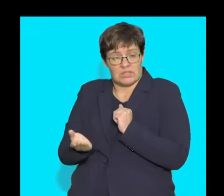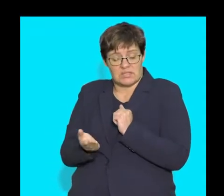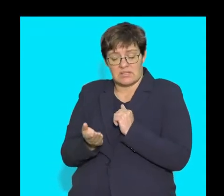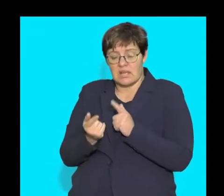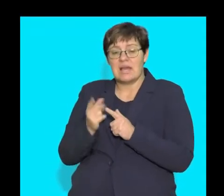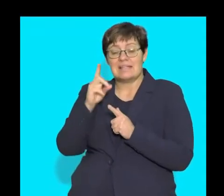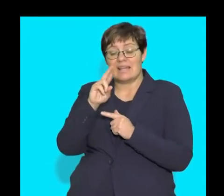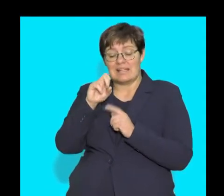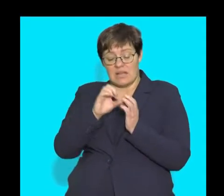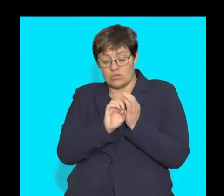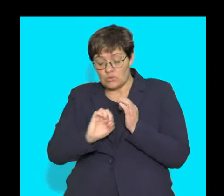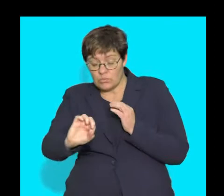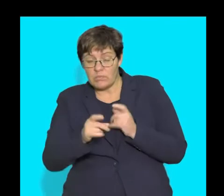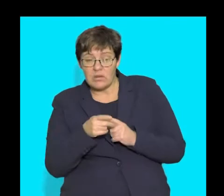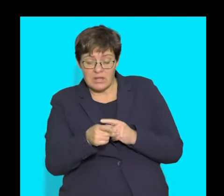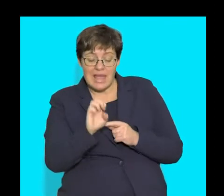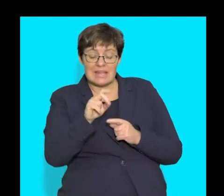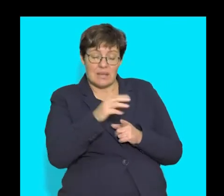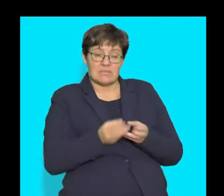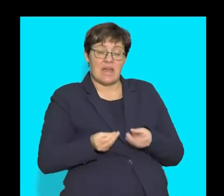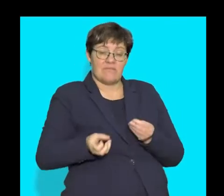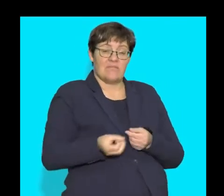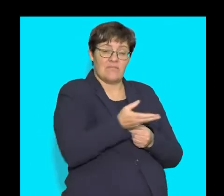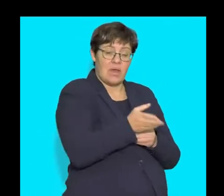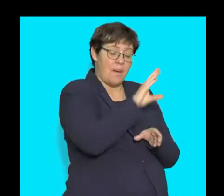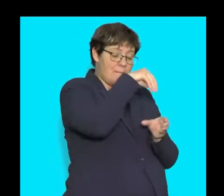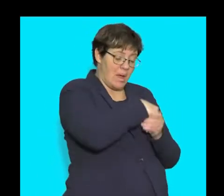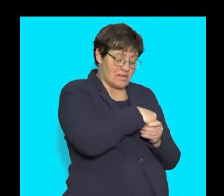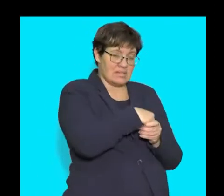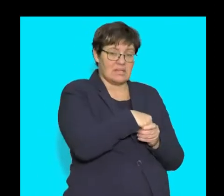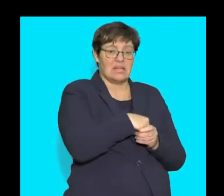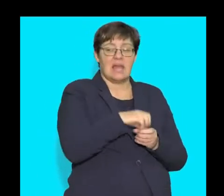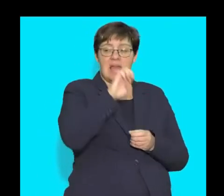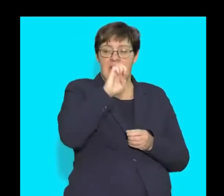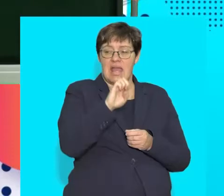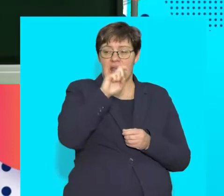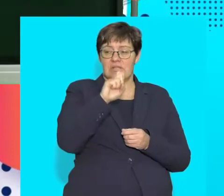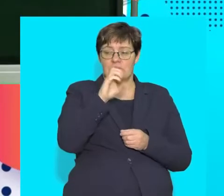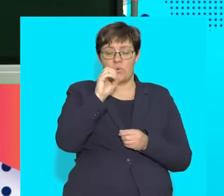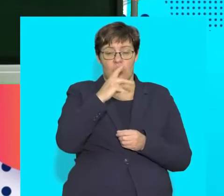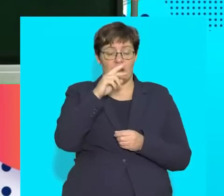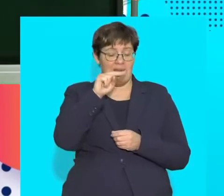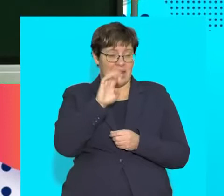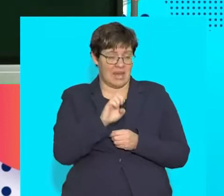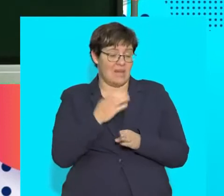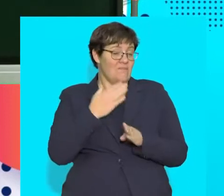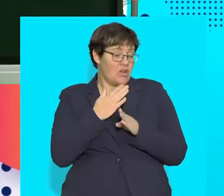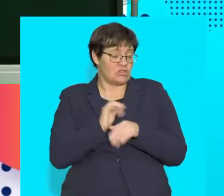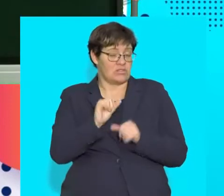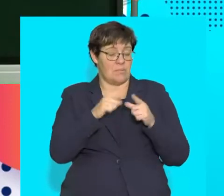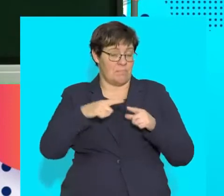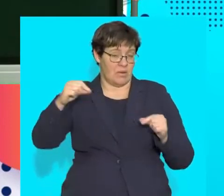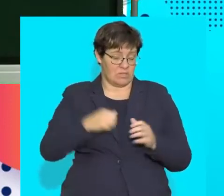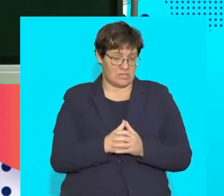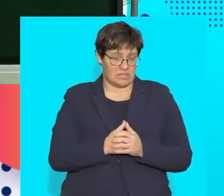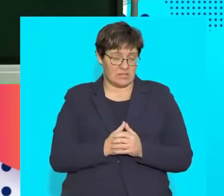duct or tube that carries the enzymes out is part of the exocrine function of the pancreas. Okay, and that